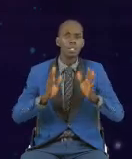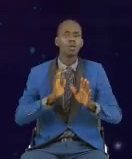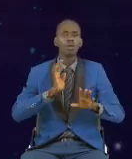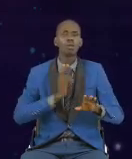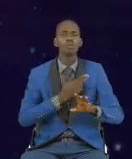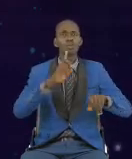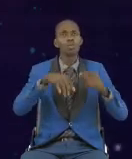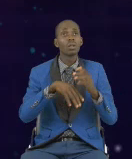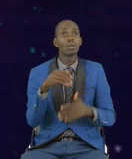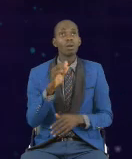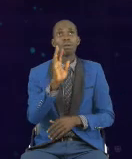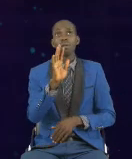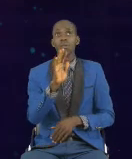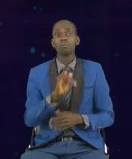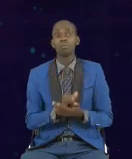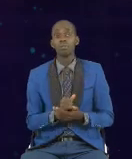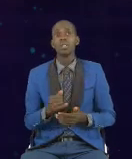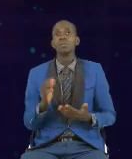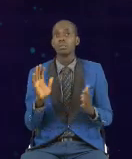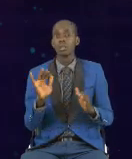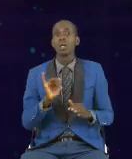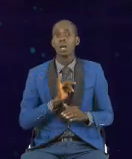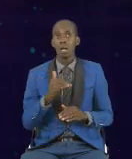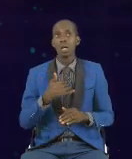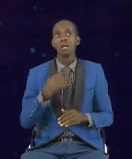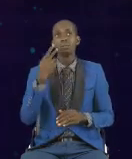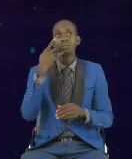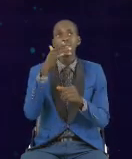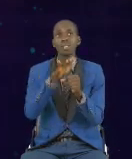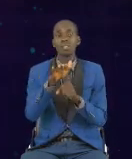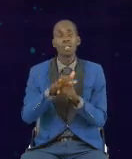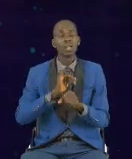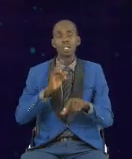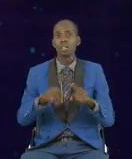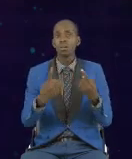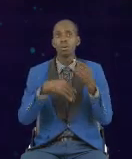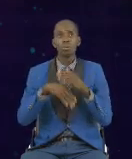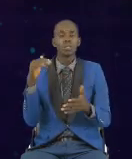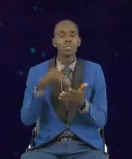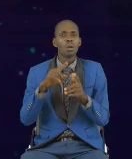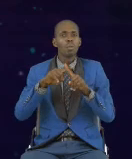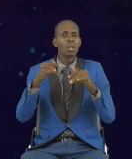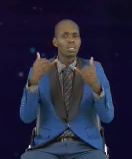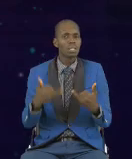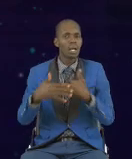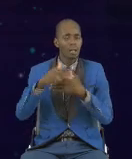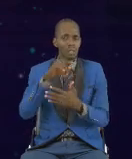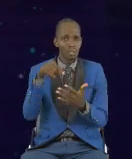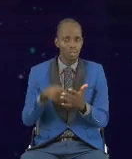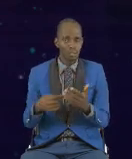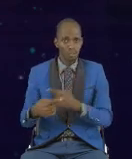have seen enough, they cannot come out again. But now, after this day, you will come